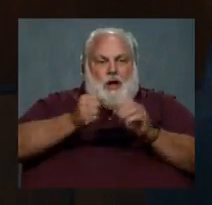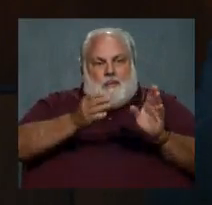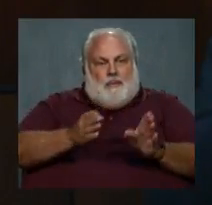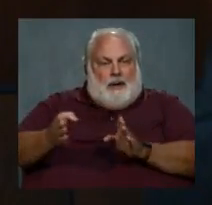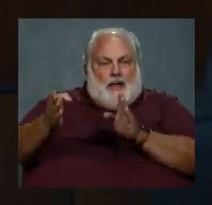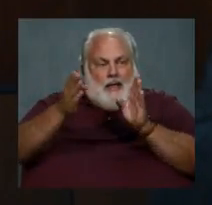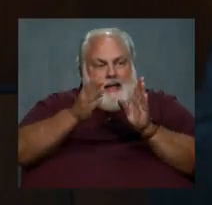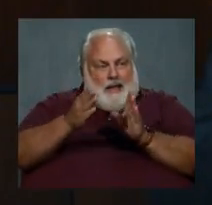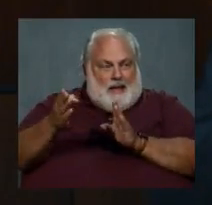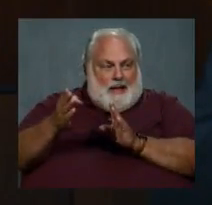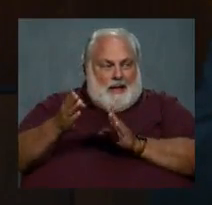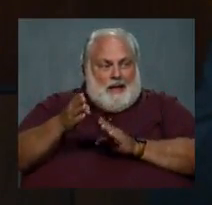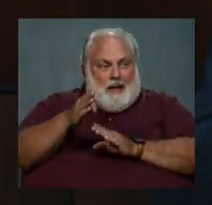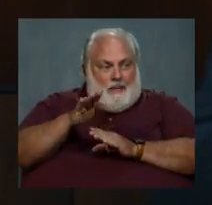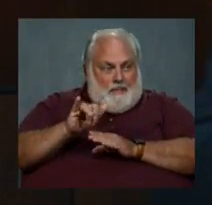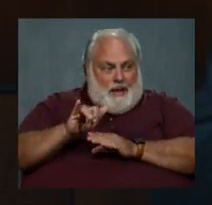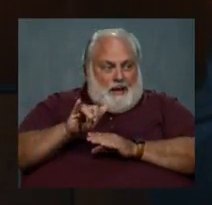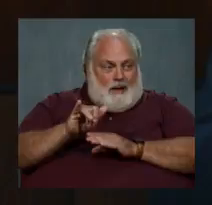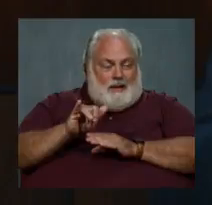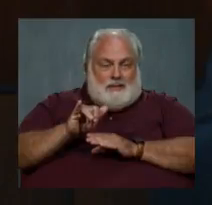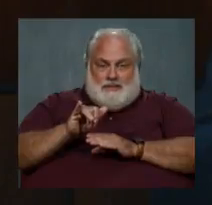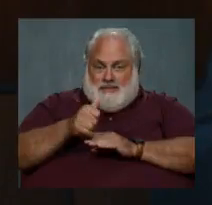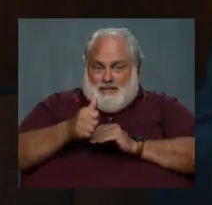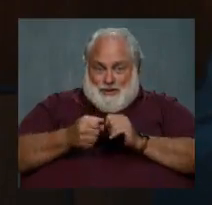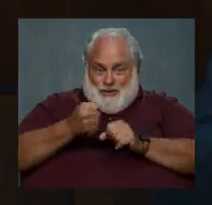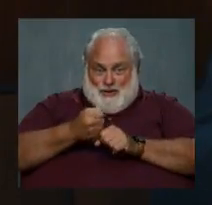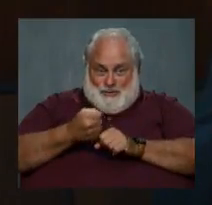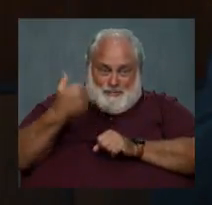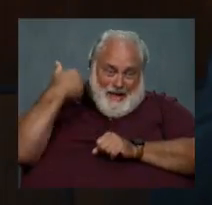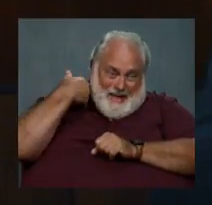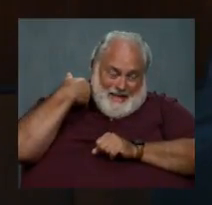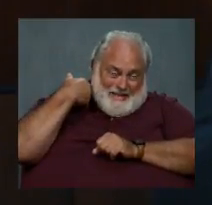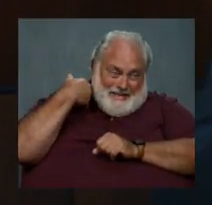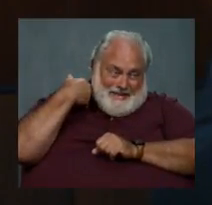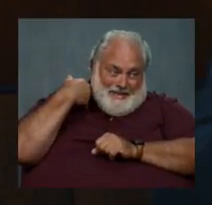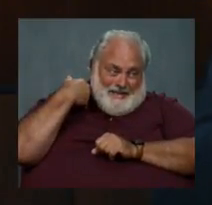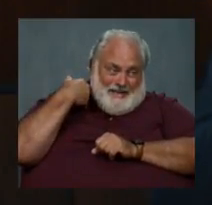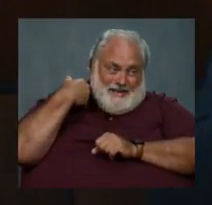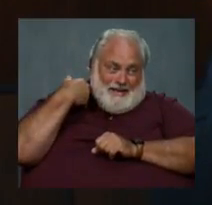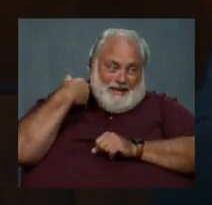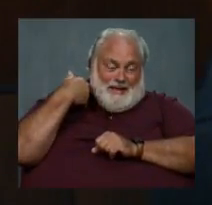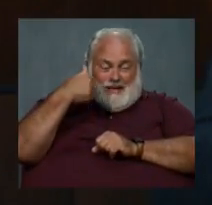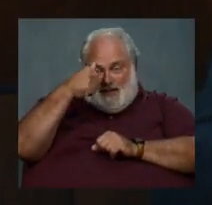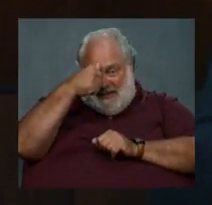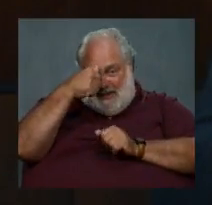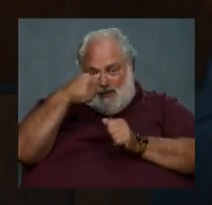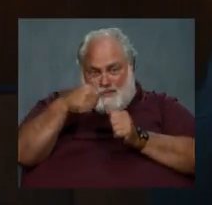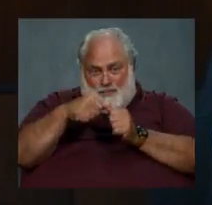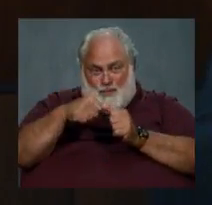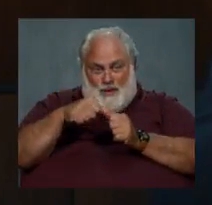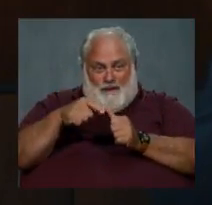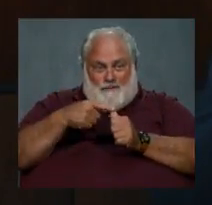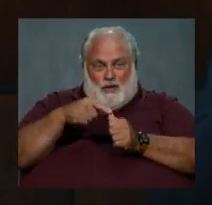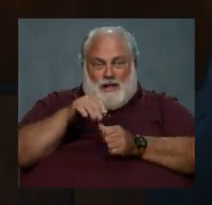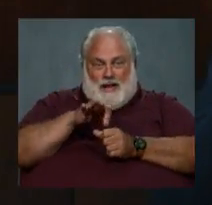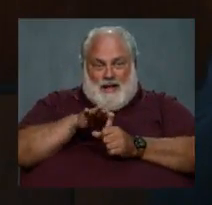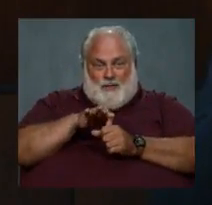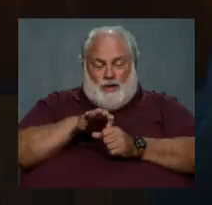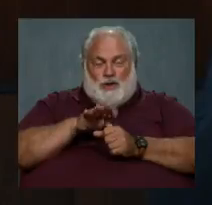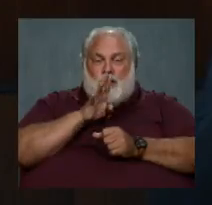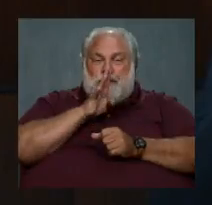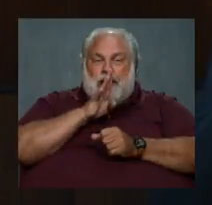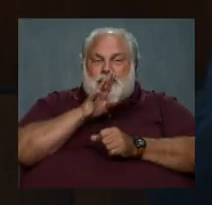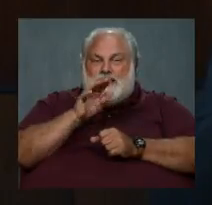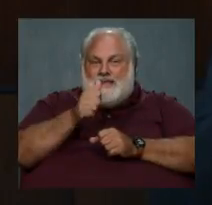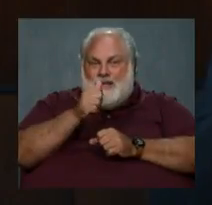developed about 10 years ago. Not last, because I remember when I first got elected, we talked about the